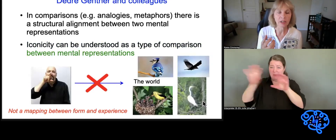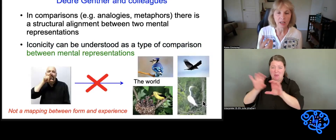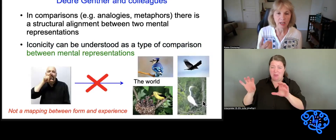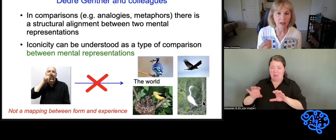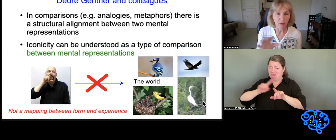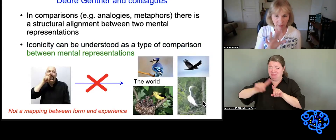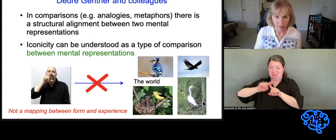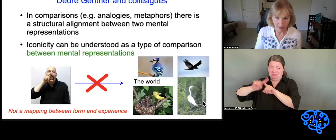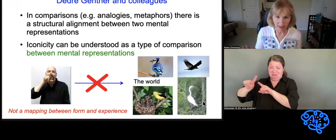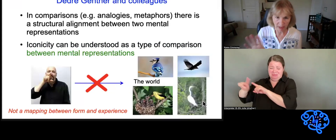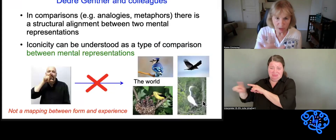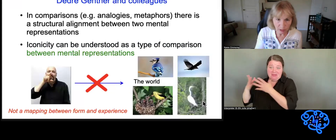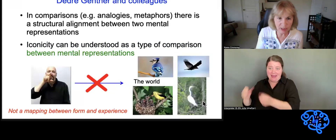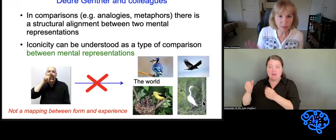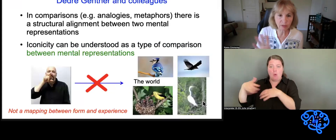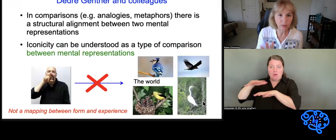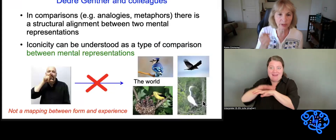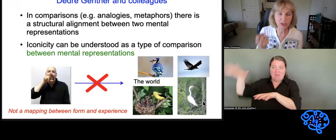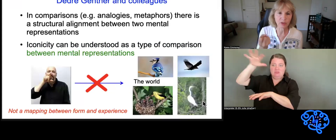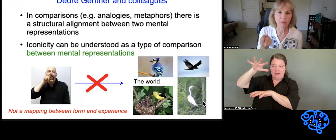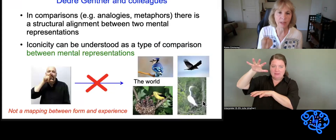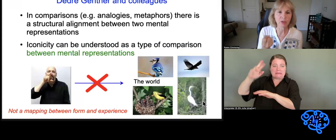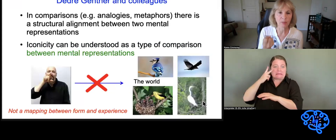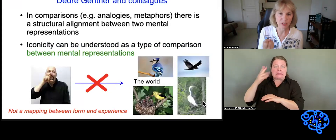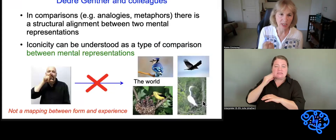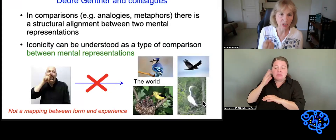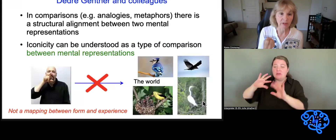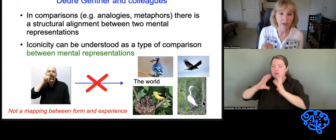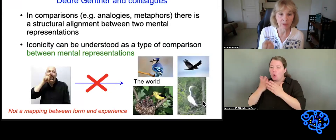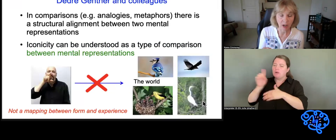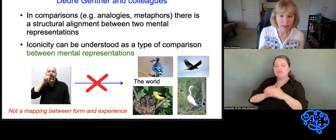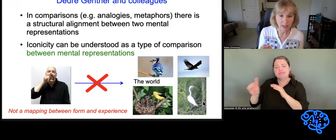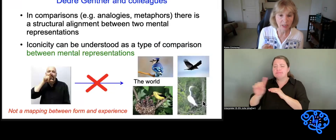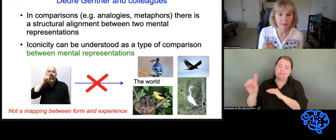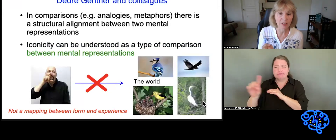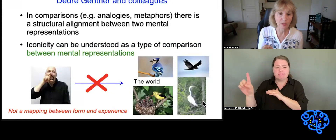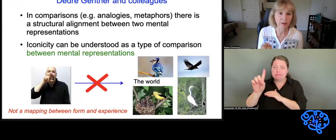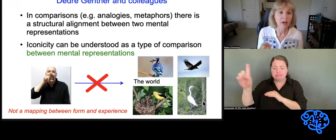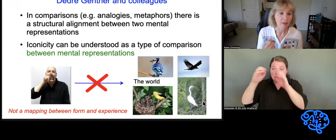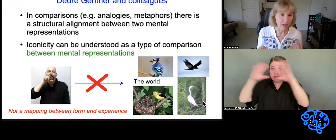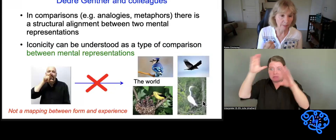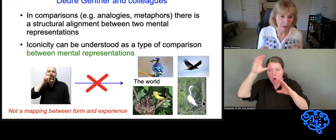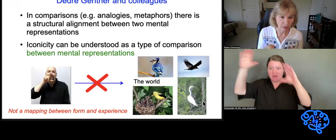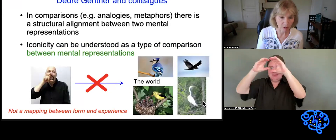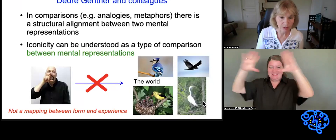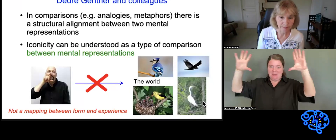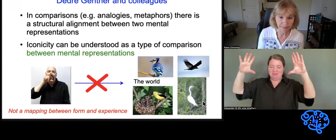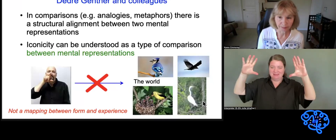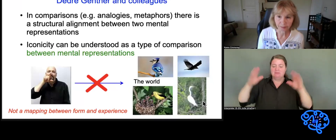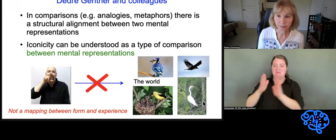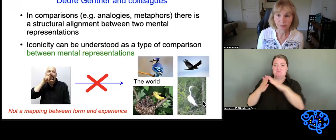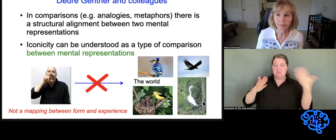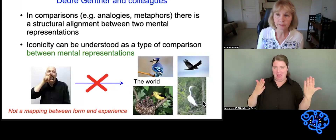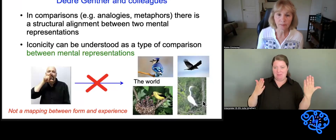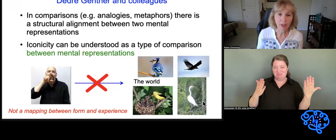of the experience with the world into a mental representation of a concept. And that's where the mapping occurs.